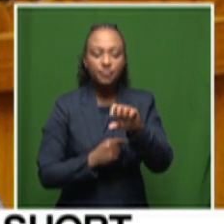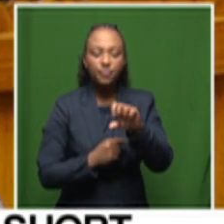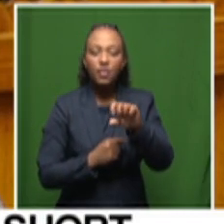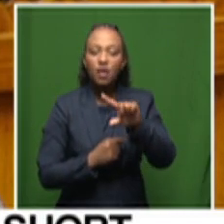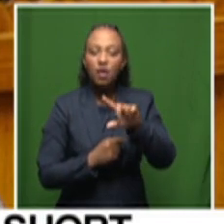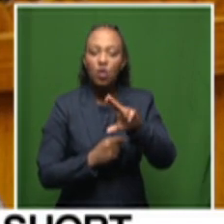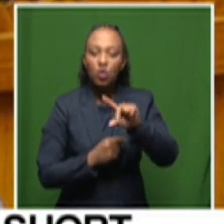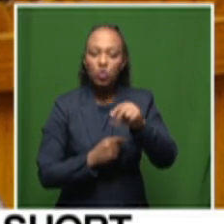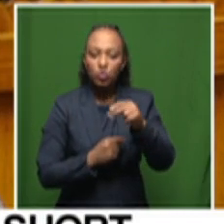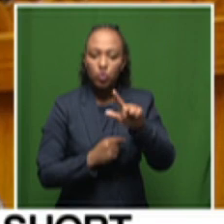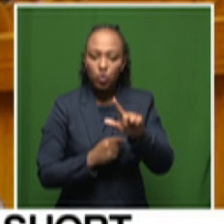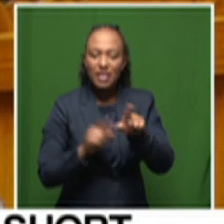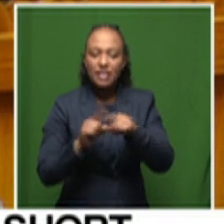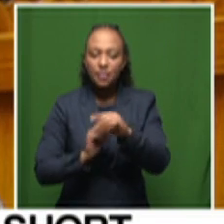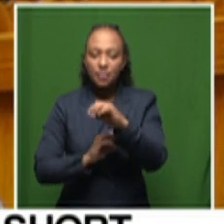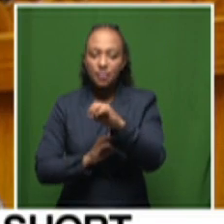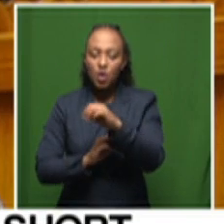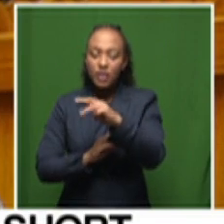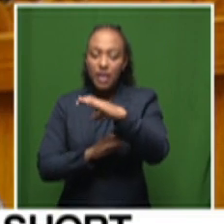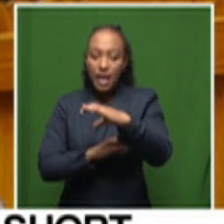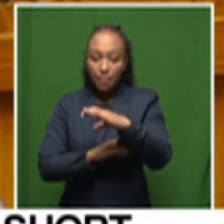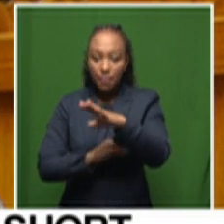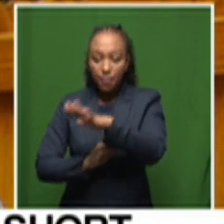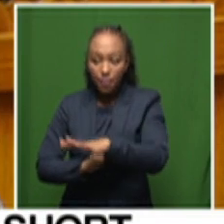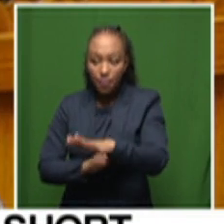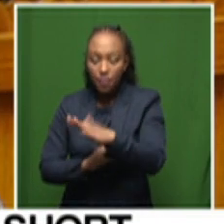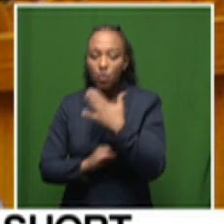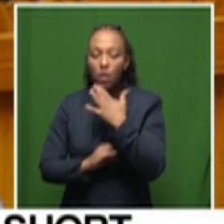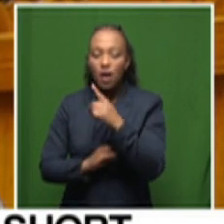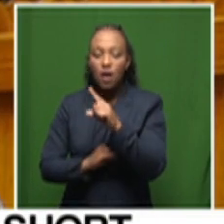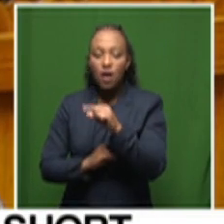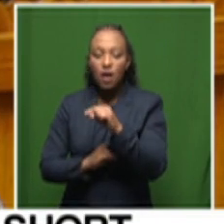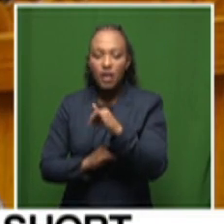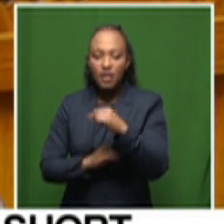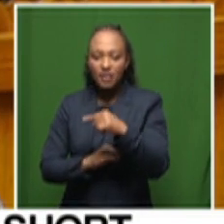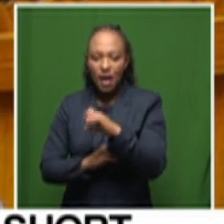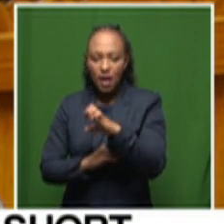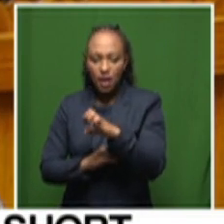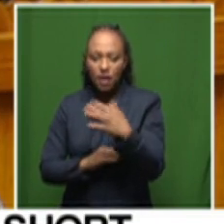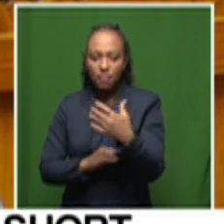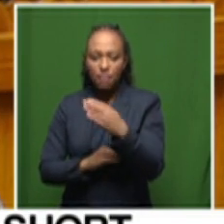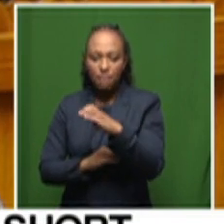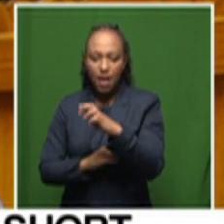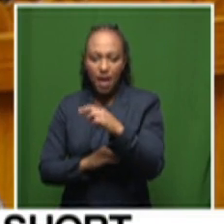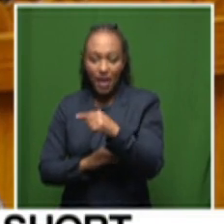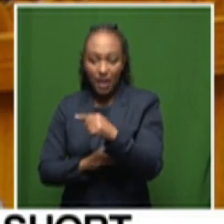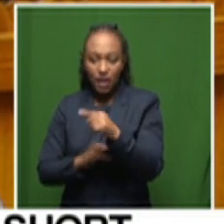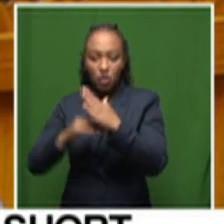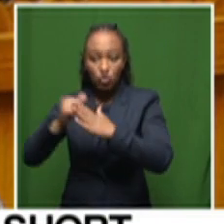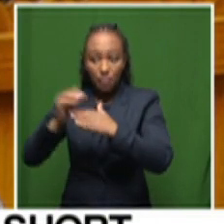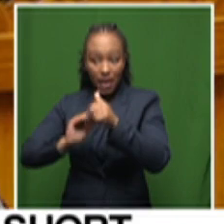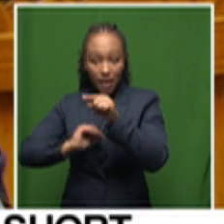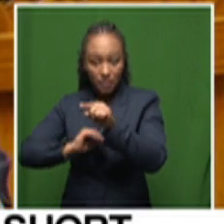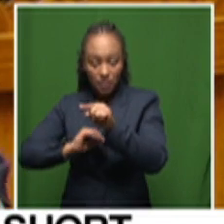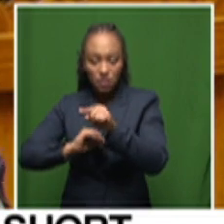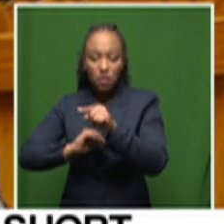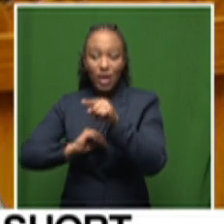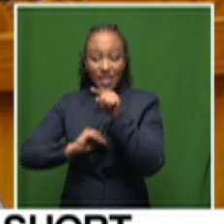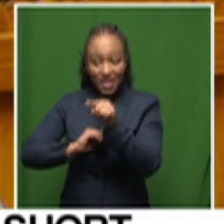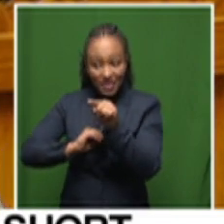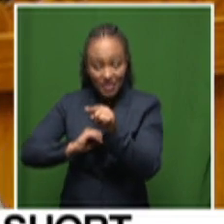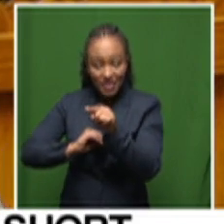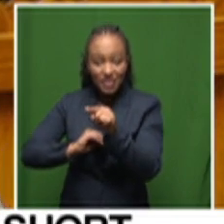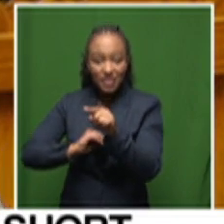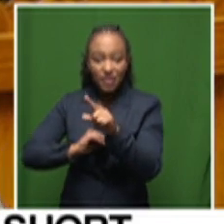the Tygerberg and Klapfontein Hospitals. This, by the way, this Tygerberg thing,